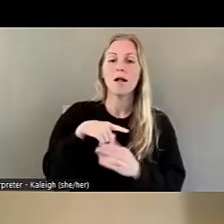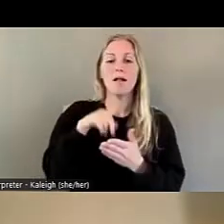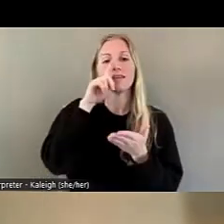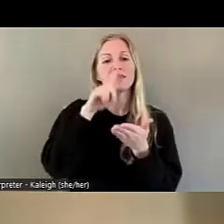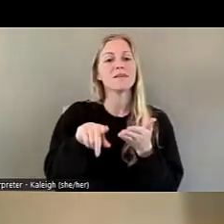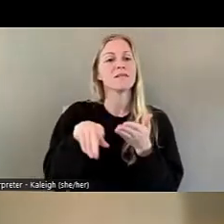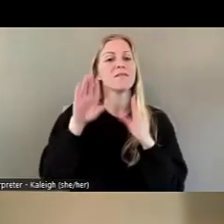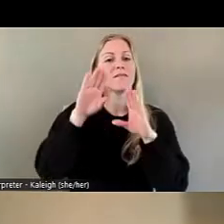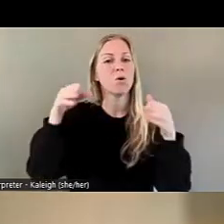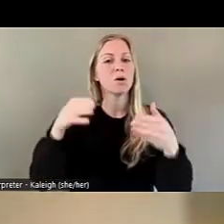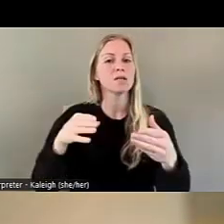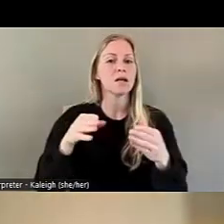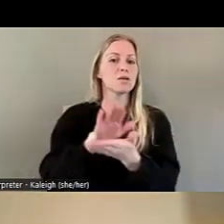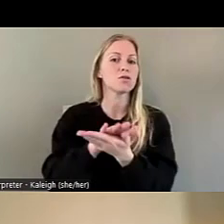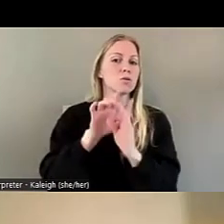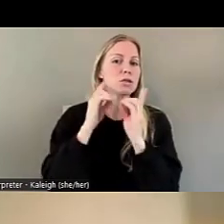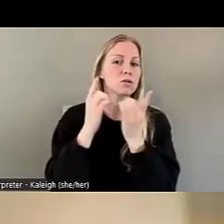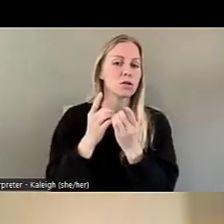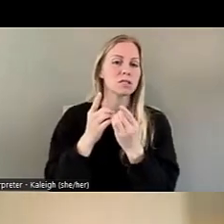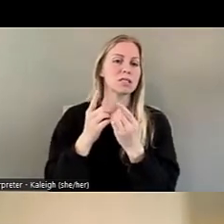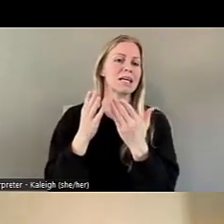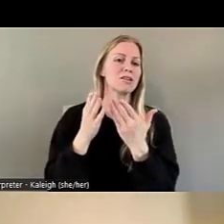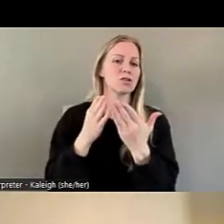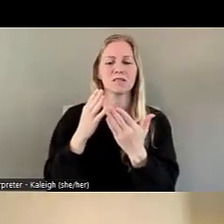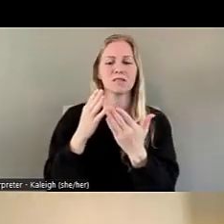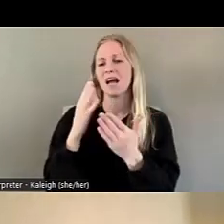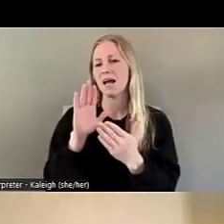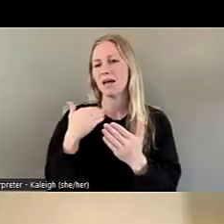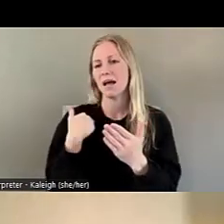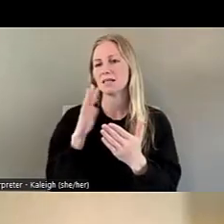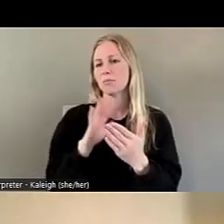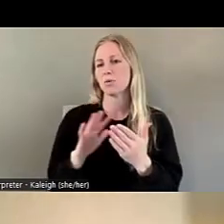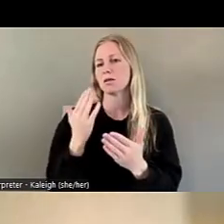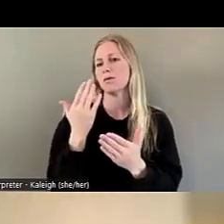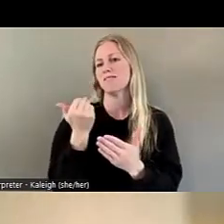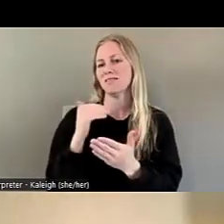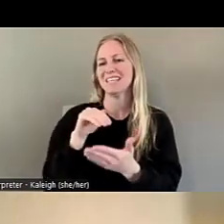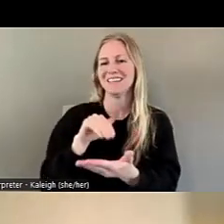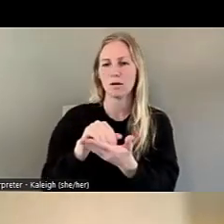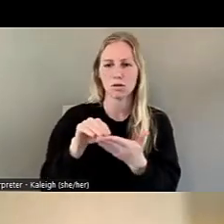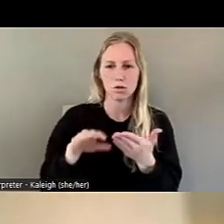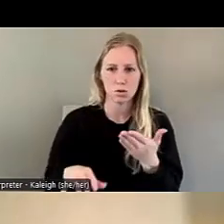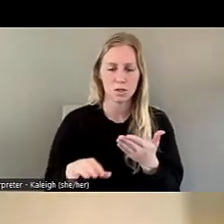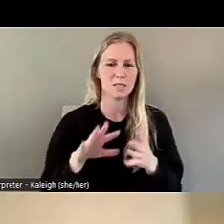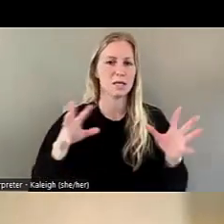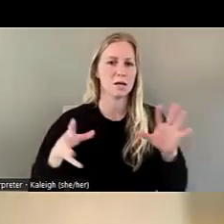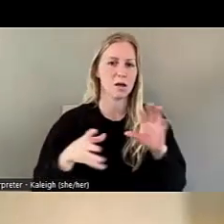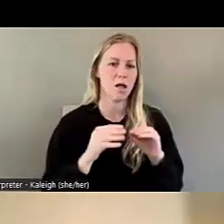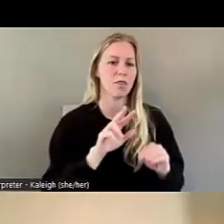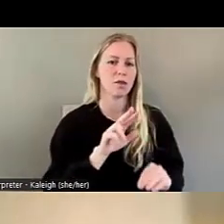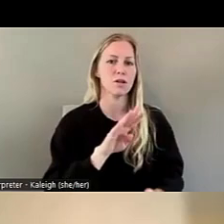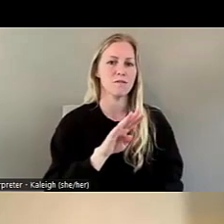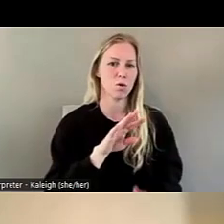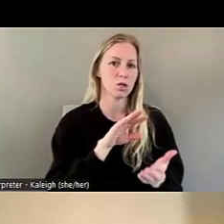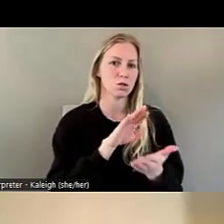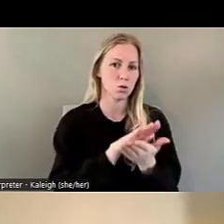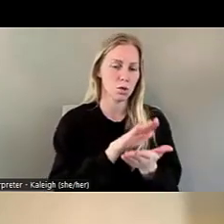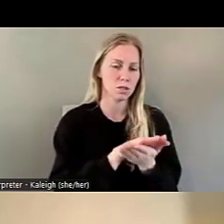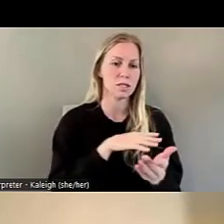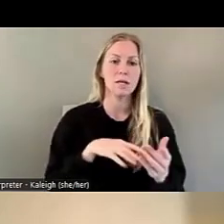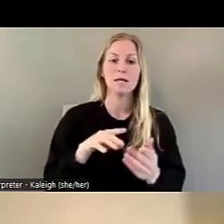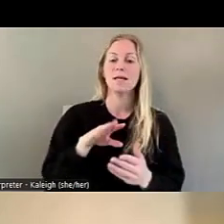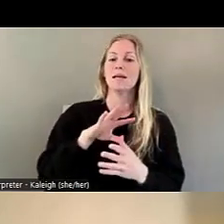serves approximately 15,000 students and has 34 schools, including one virtual school and an